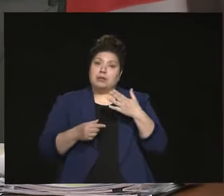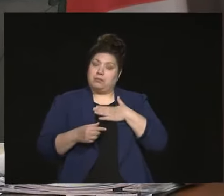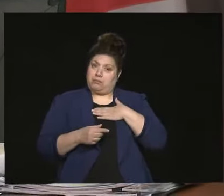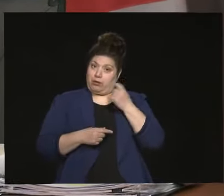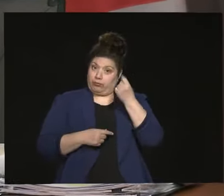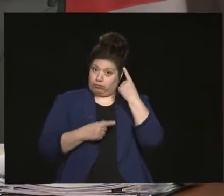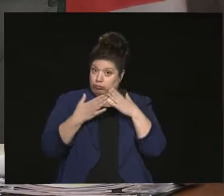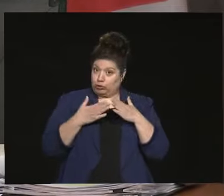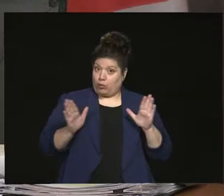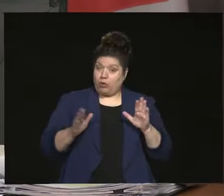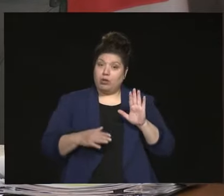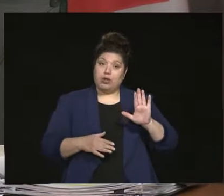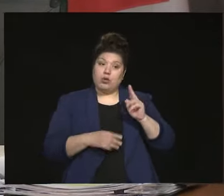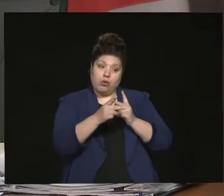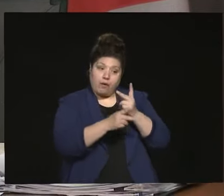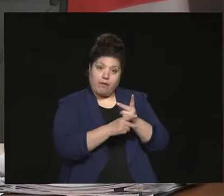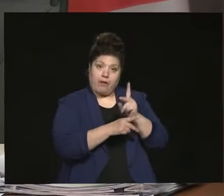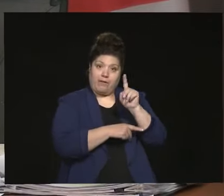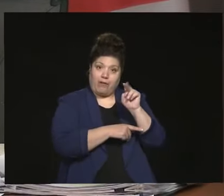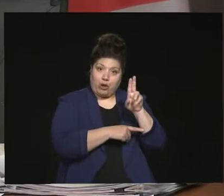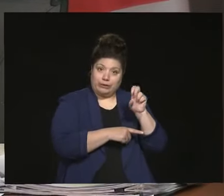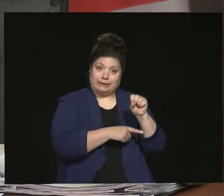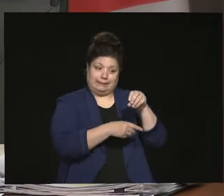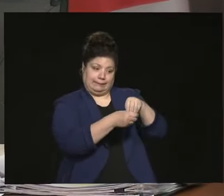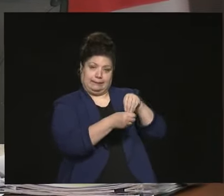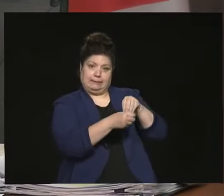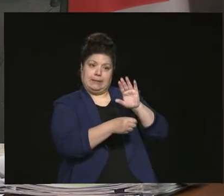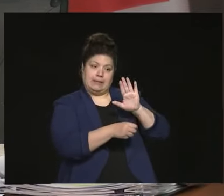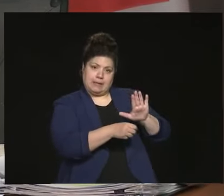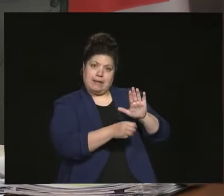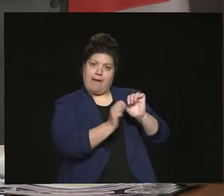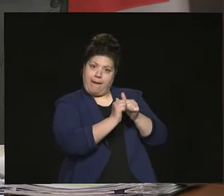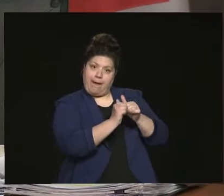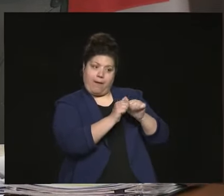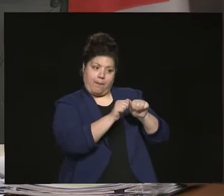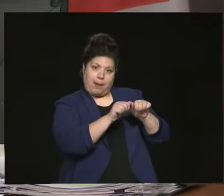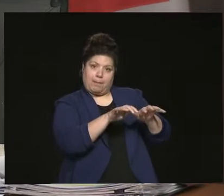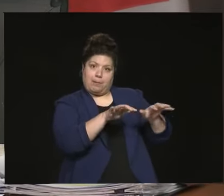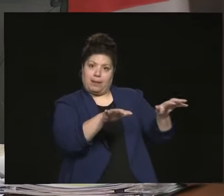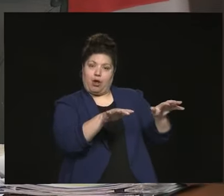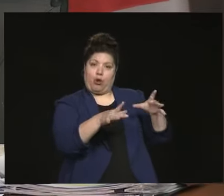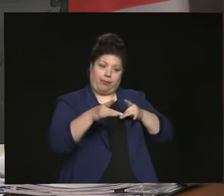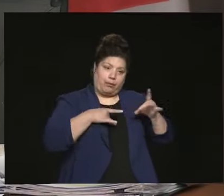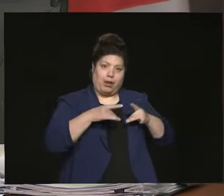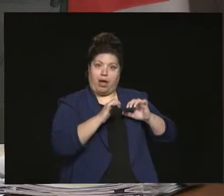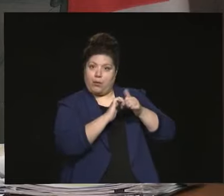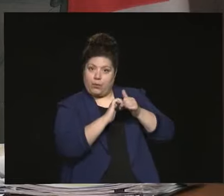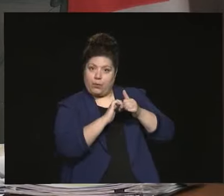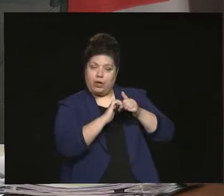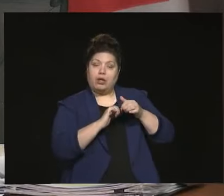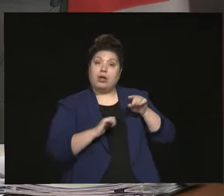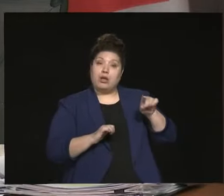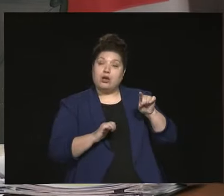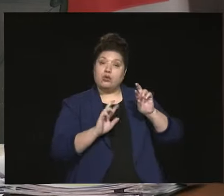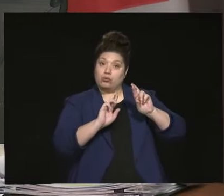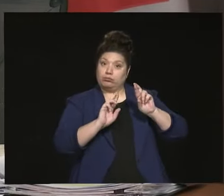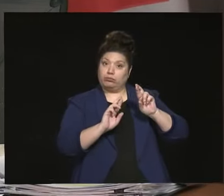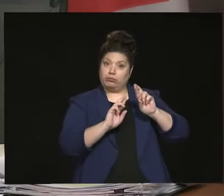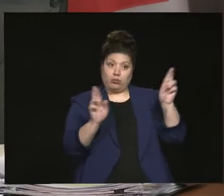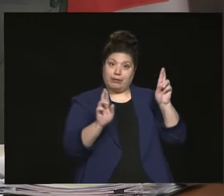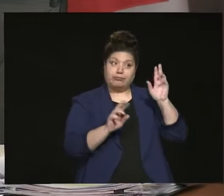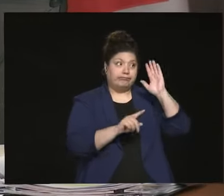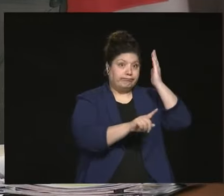or some characteristics of it is, I'm sure, very useful in determining the type of diagnostics and